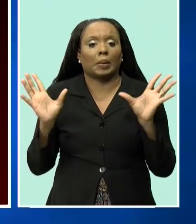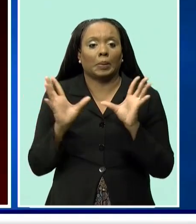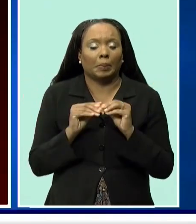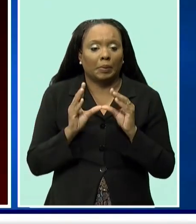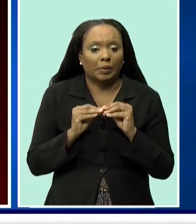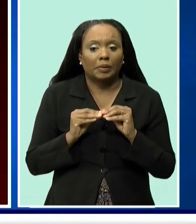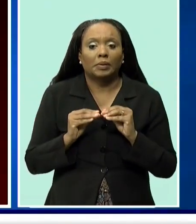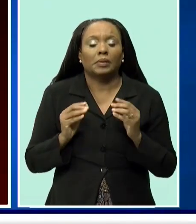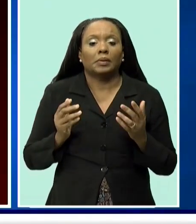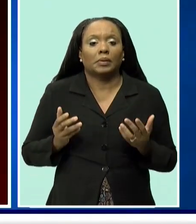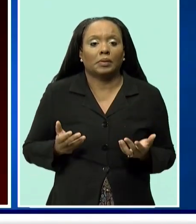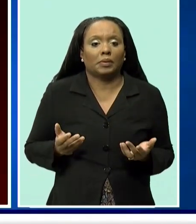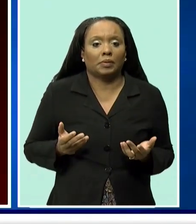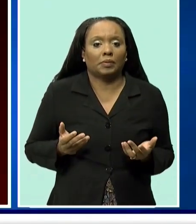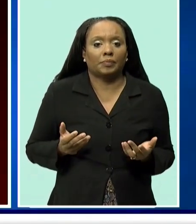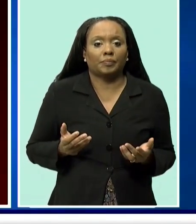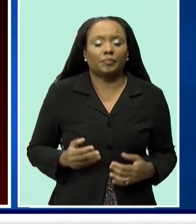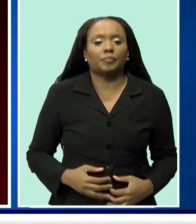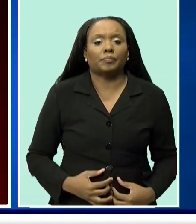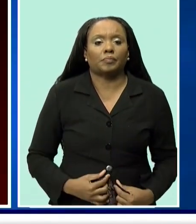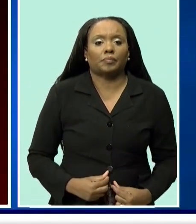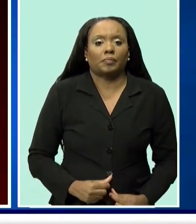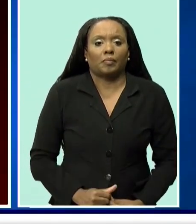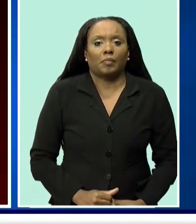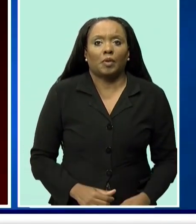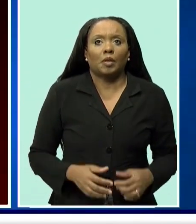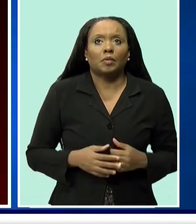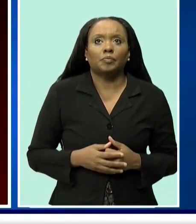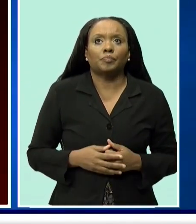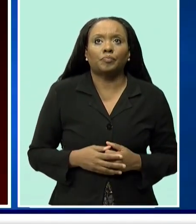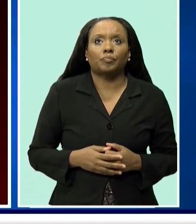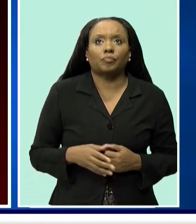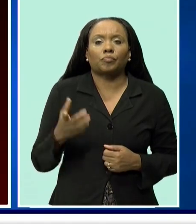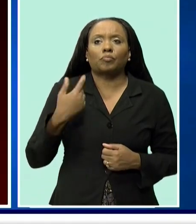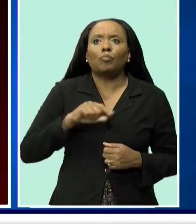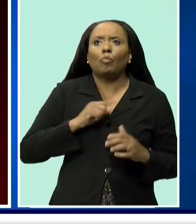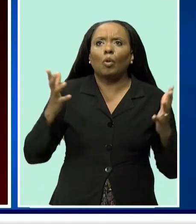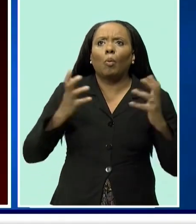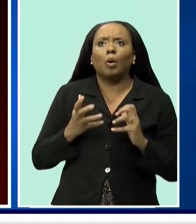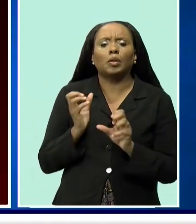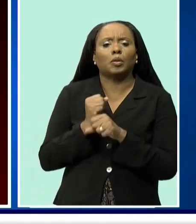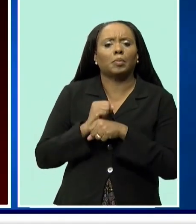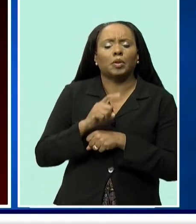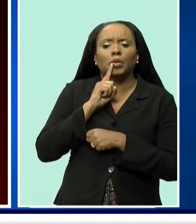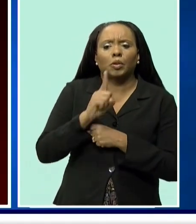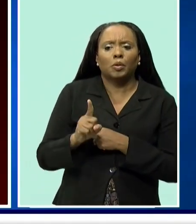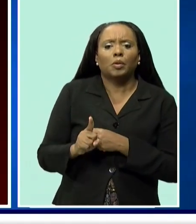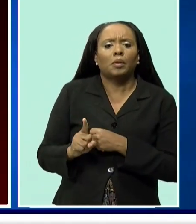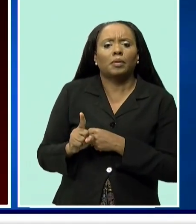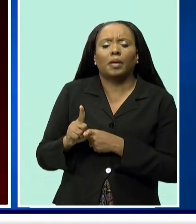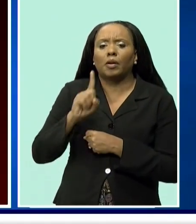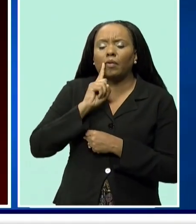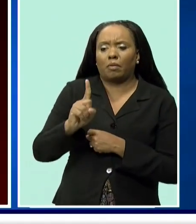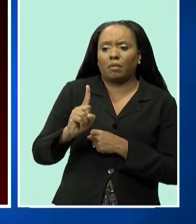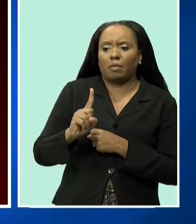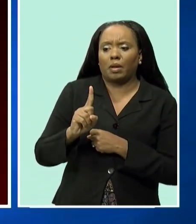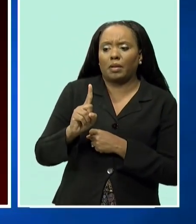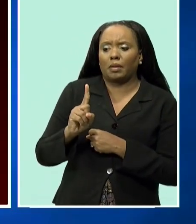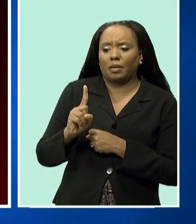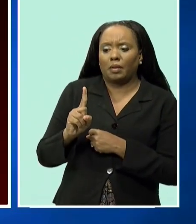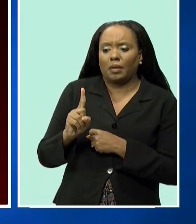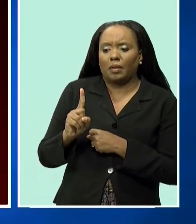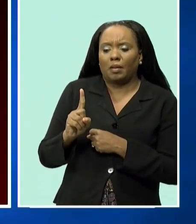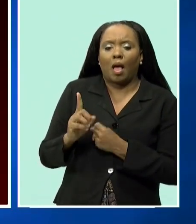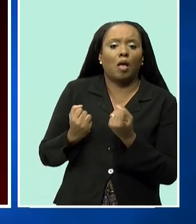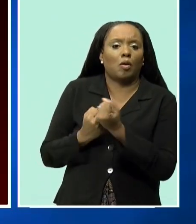stakeholders. That is more surrounded around the policy because we have been working